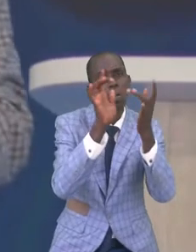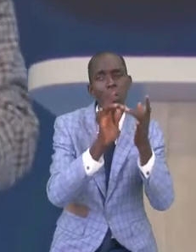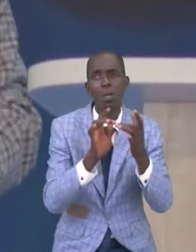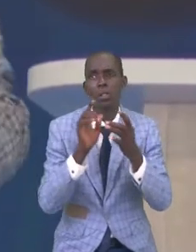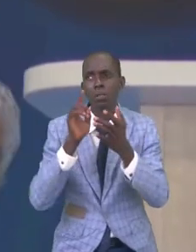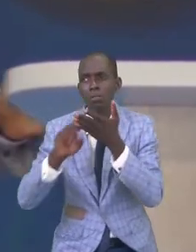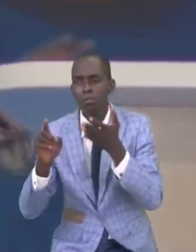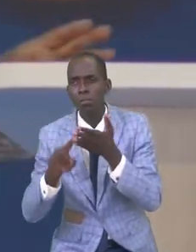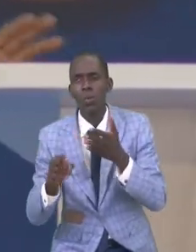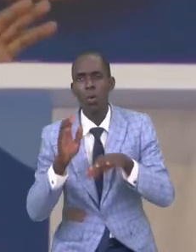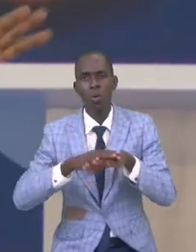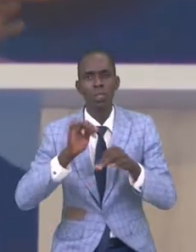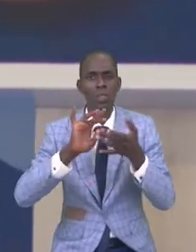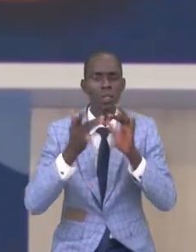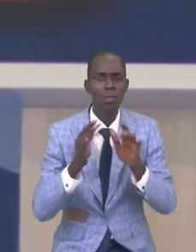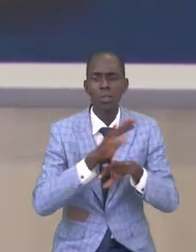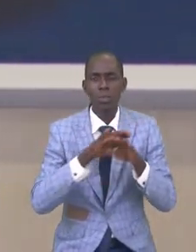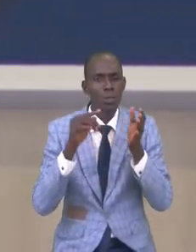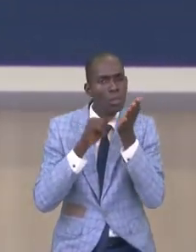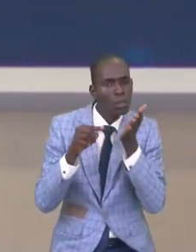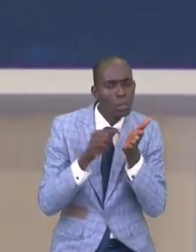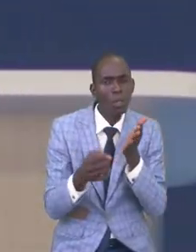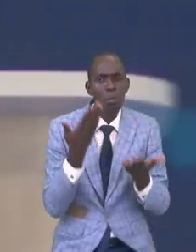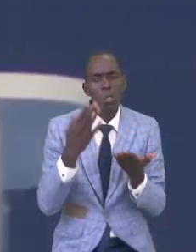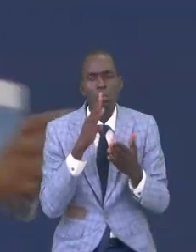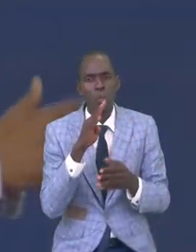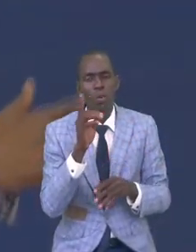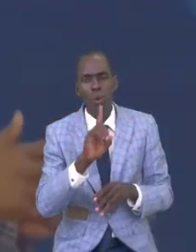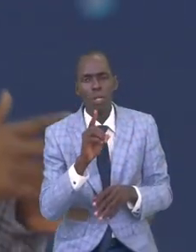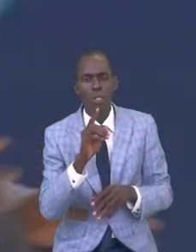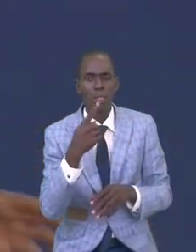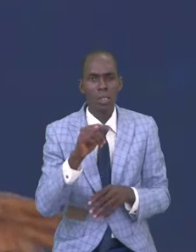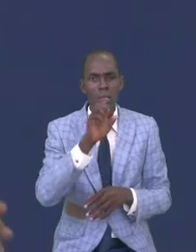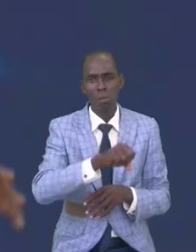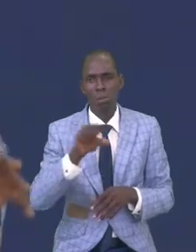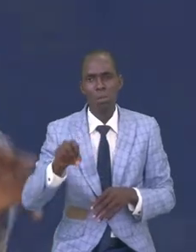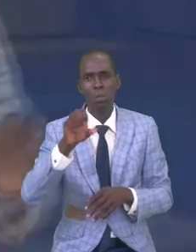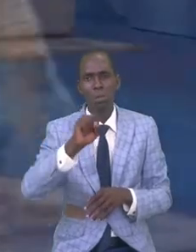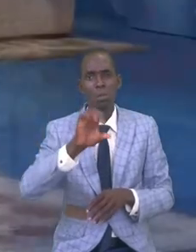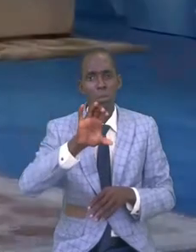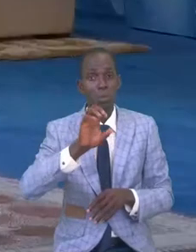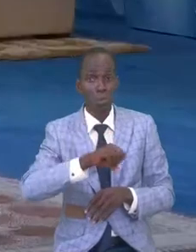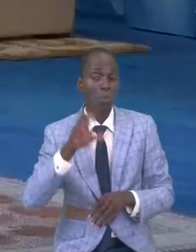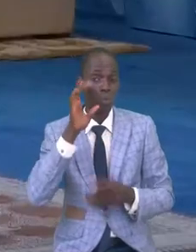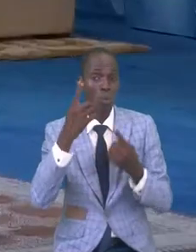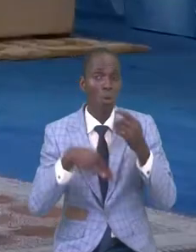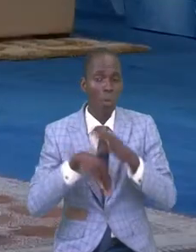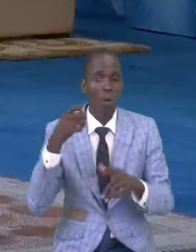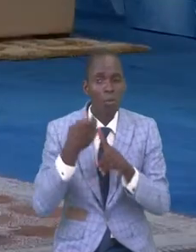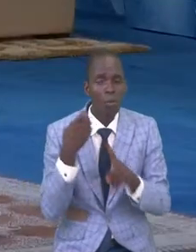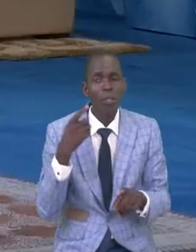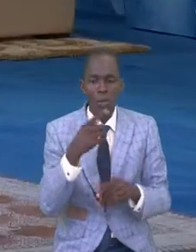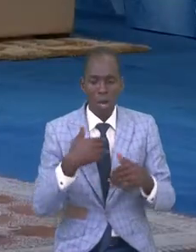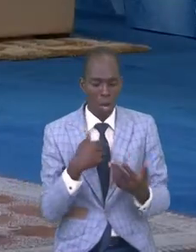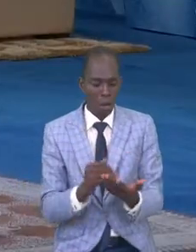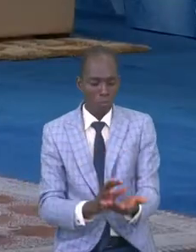the internet, if you don't check where the scholarship will come from, if you are just there, you have computer, you are not using it,